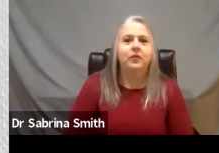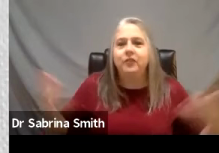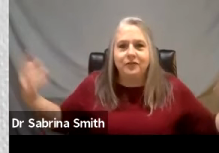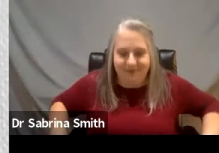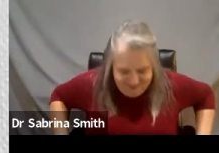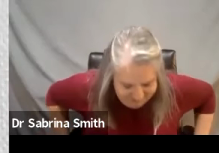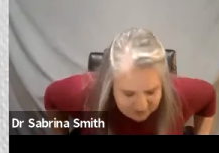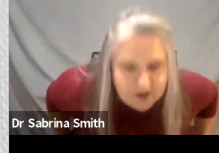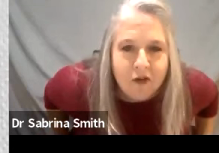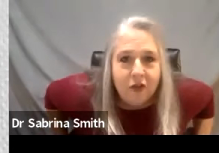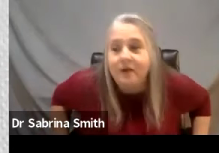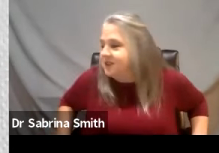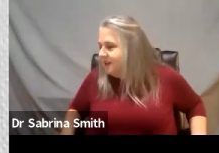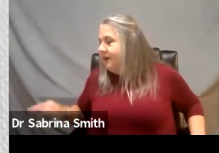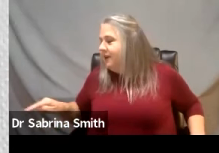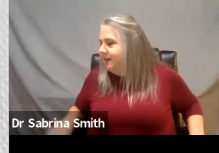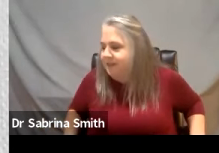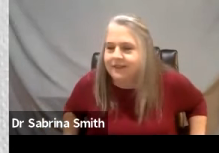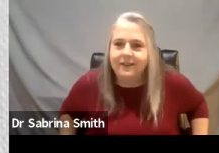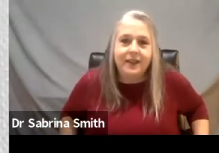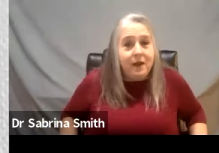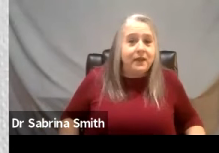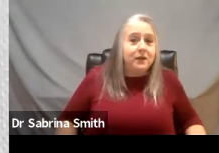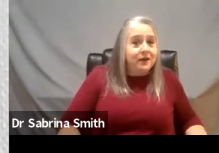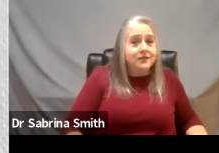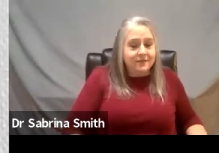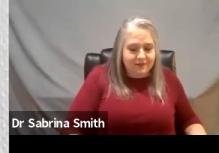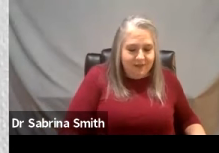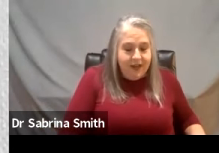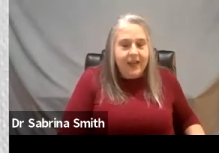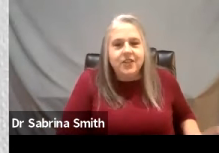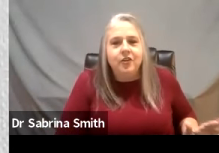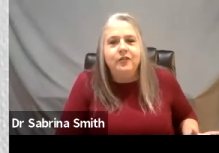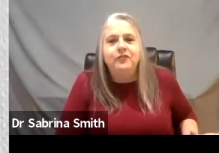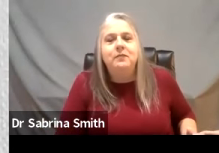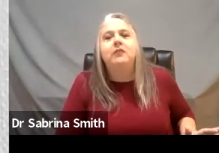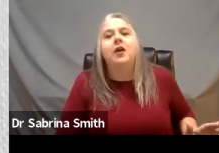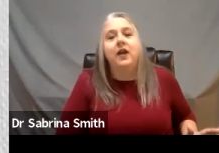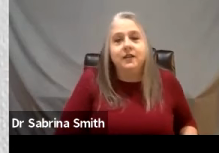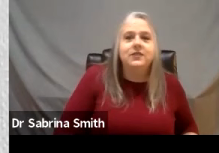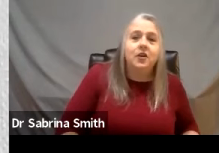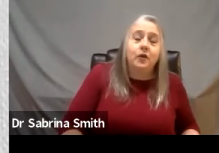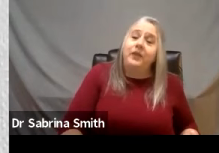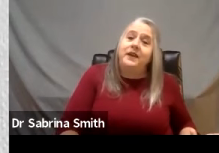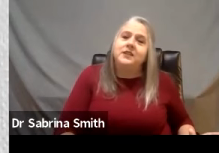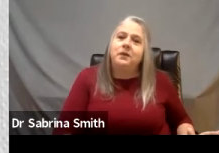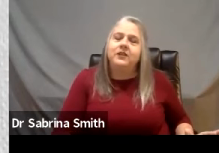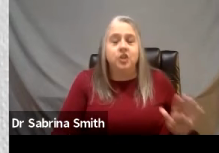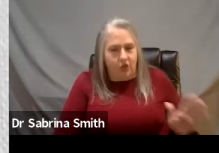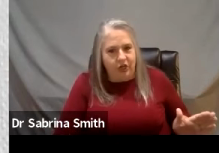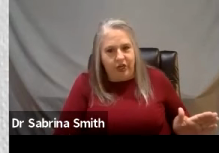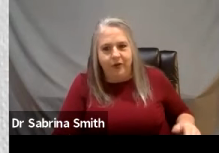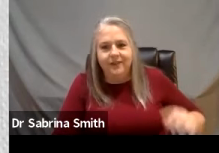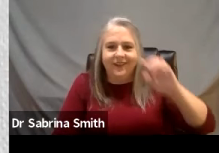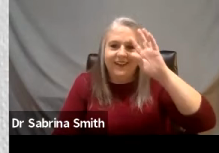dogs and whatever. Although mine's like right here. He might make an appearance. He's a 115-pound Rottweiler, so if he makes an appearance,